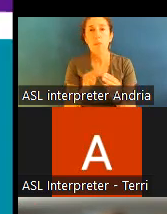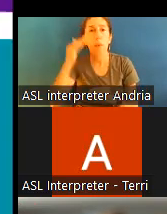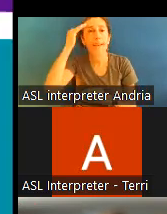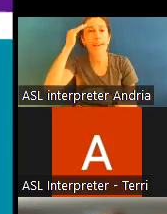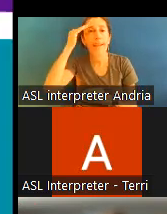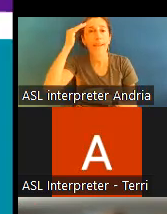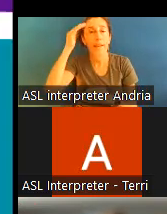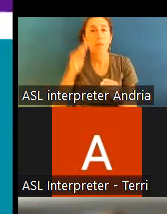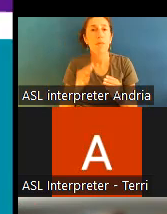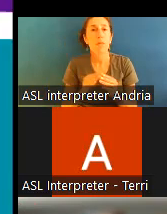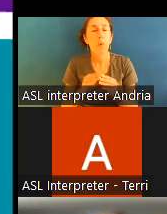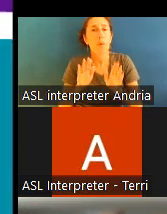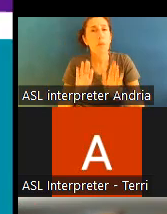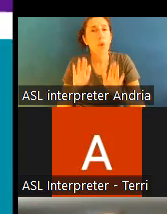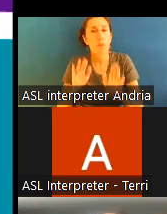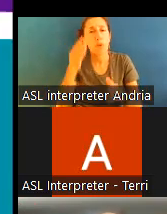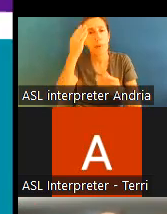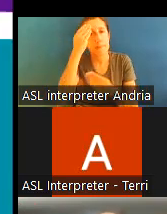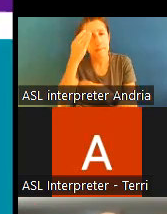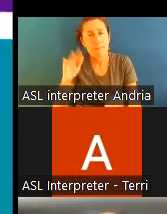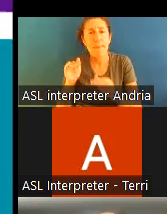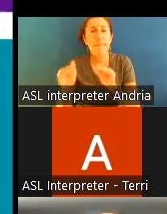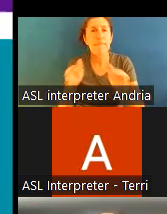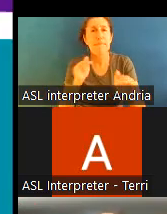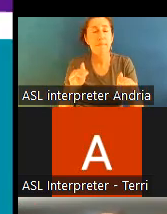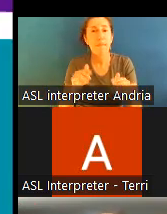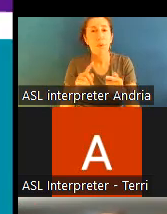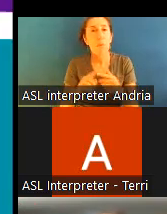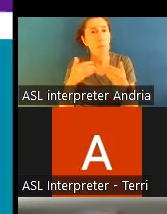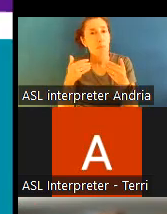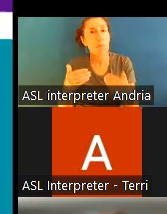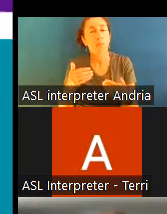that maybe people are finally reaching out who might not have beforehand.